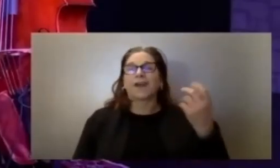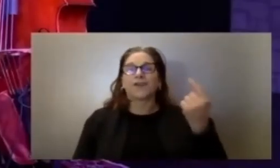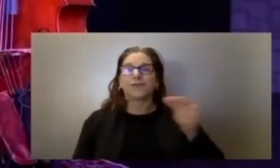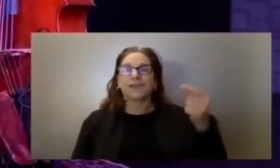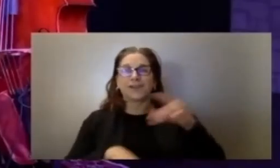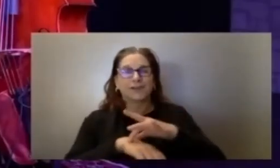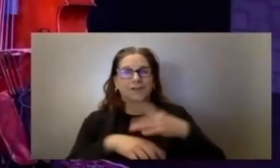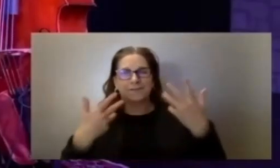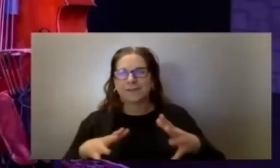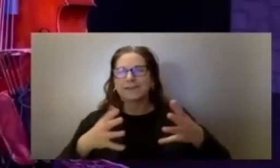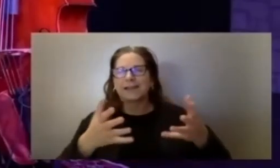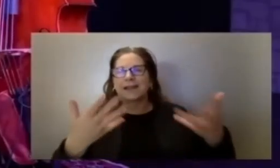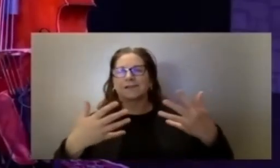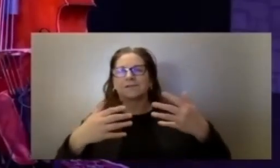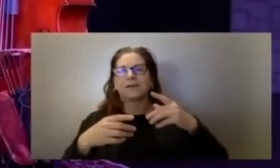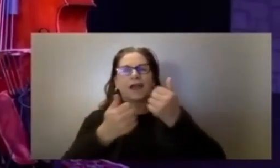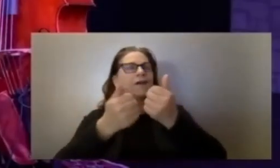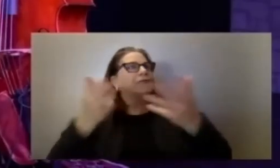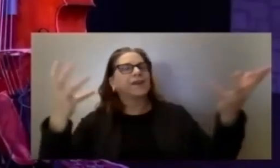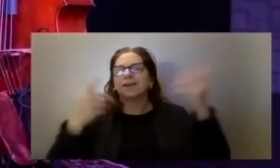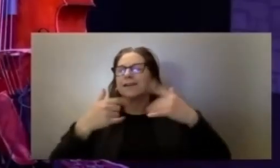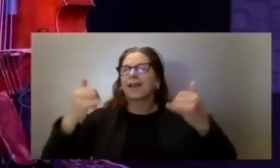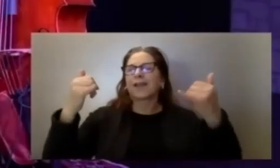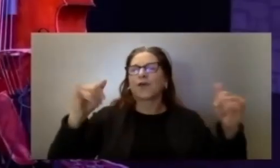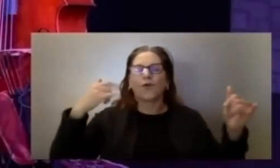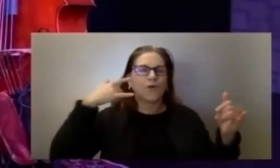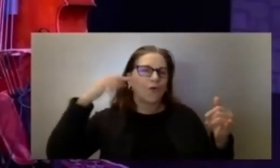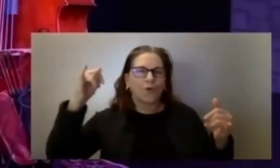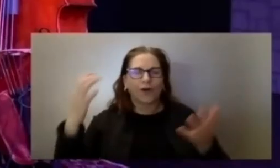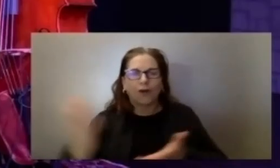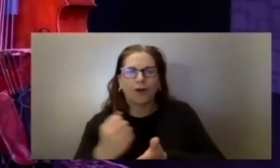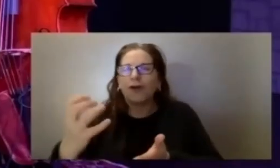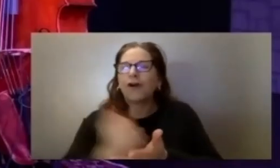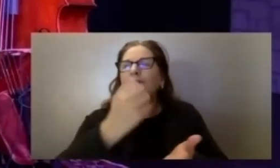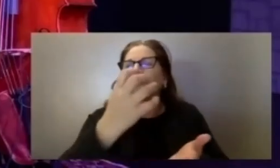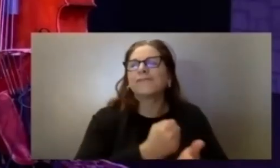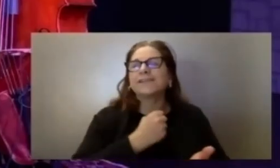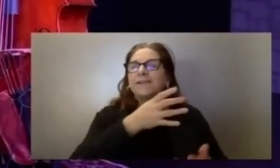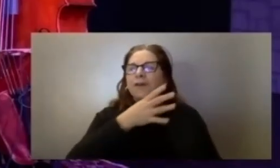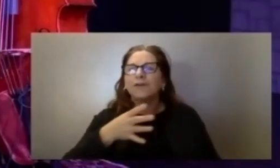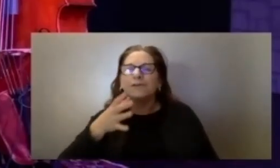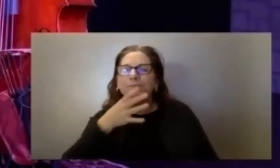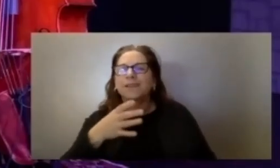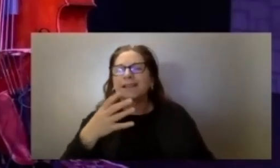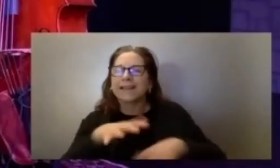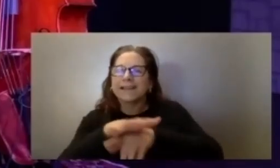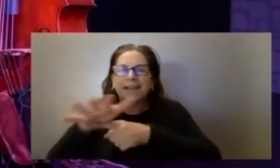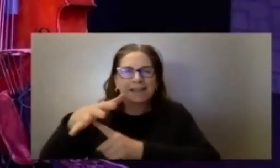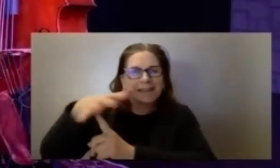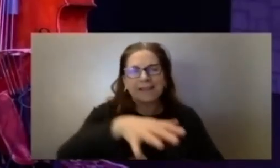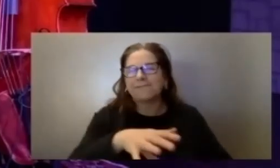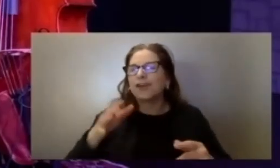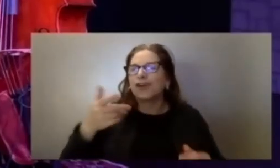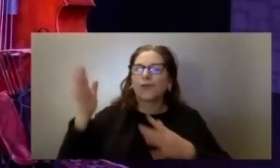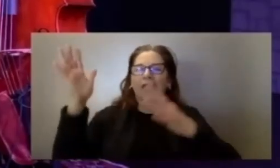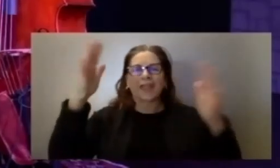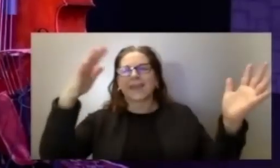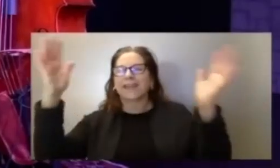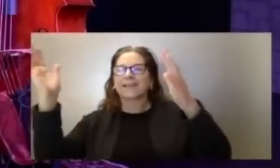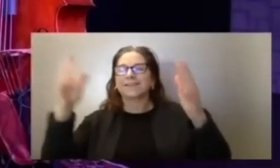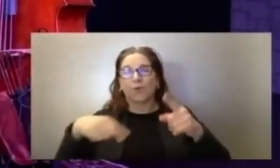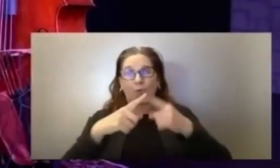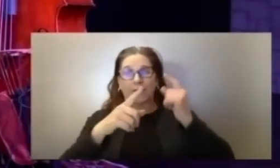The green earth has yielded to everything, yellow, gold, harvests, farms, leaves, grain. But when